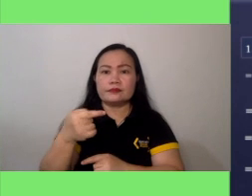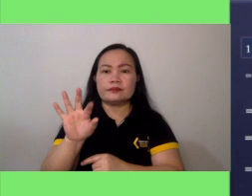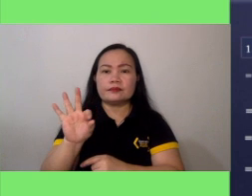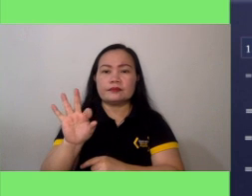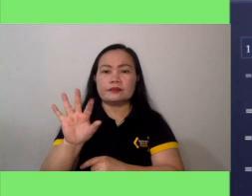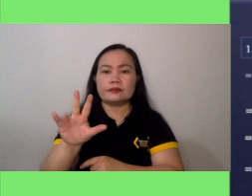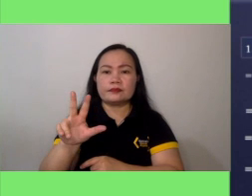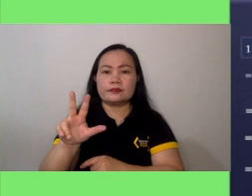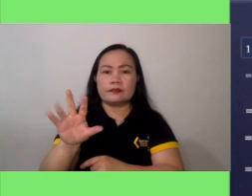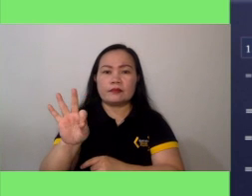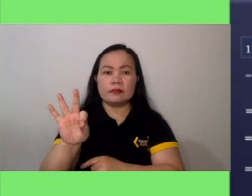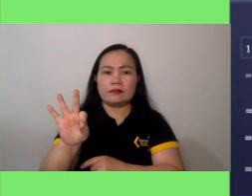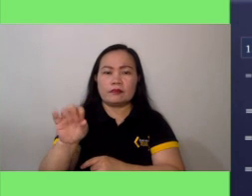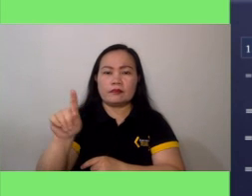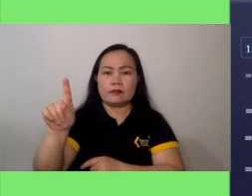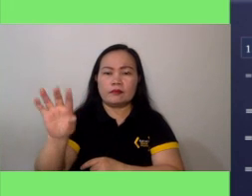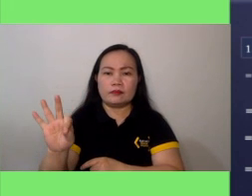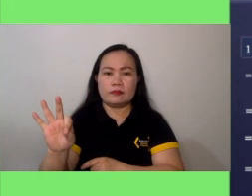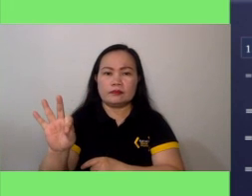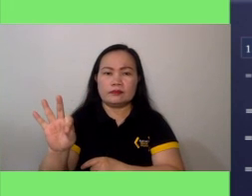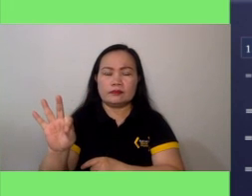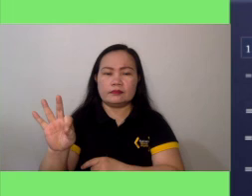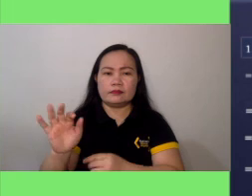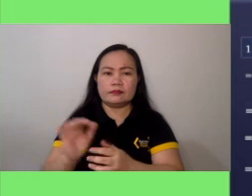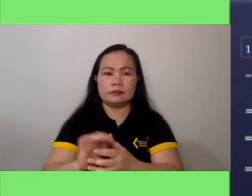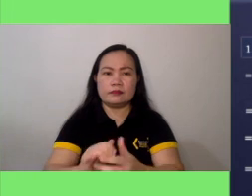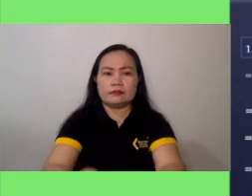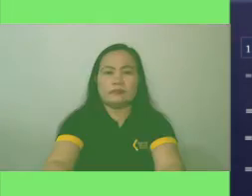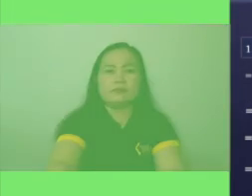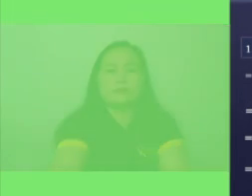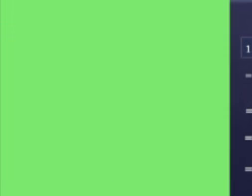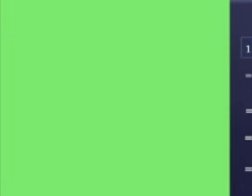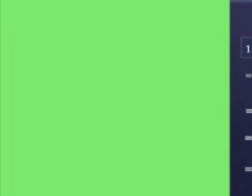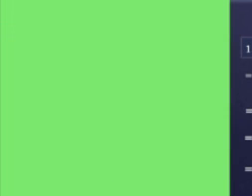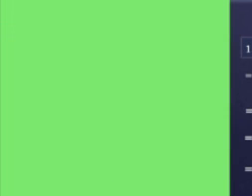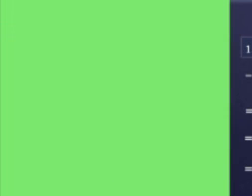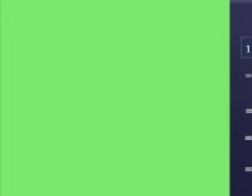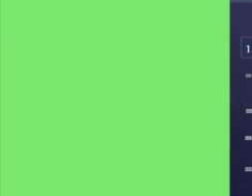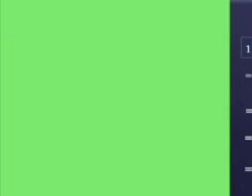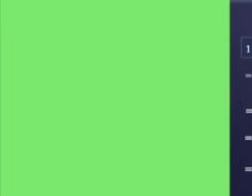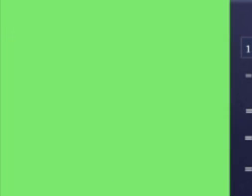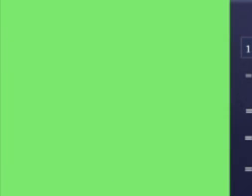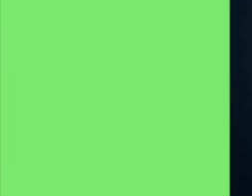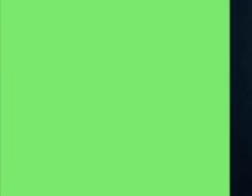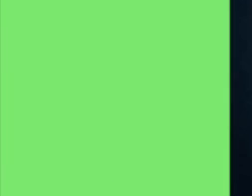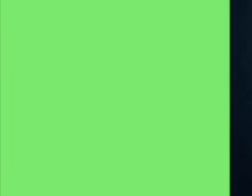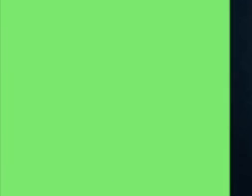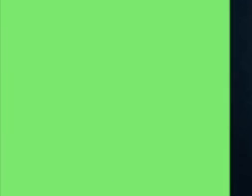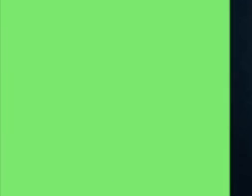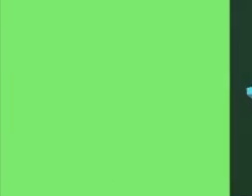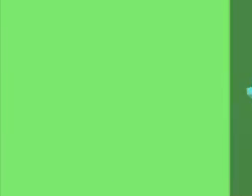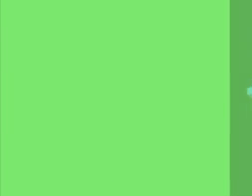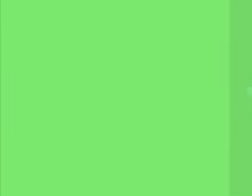1, 352. Okay? So, sana naintindihan po. Thank